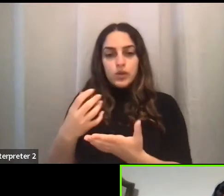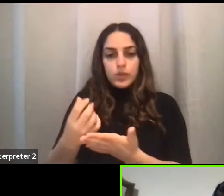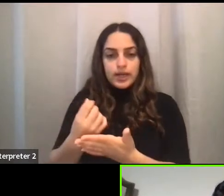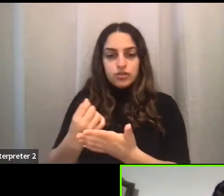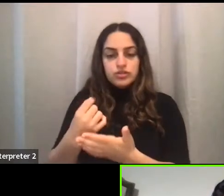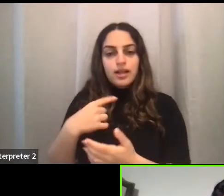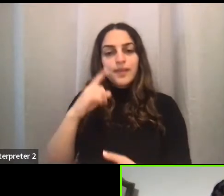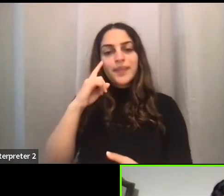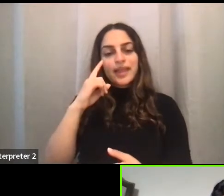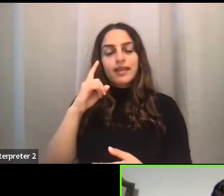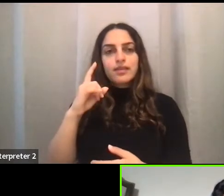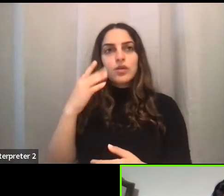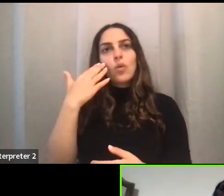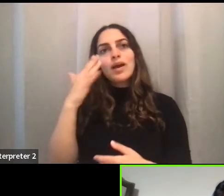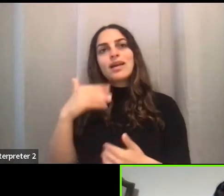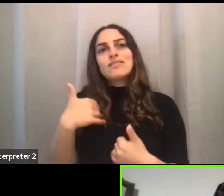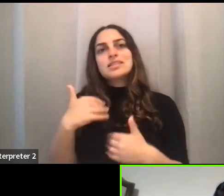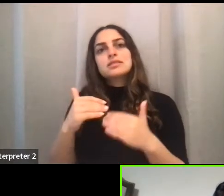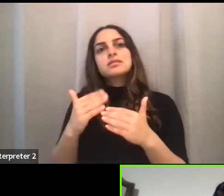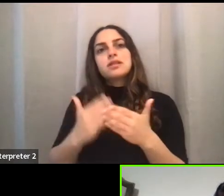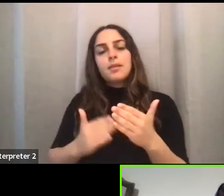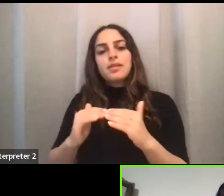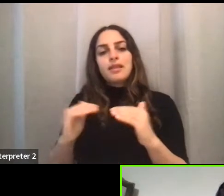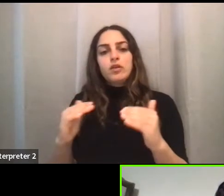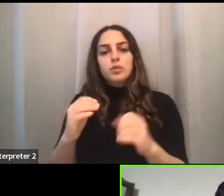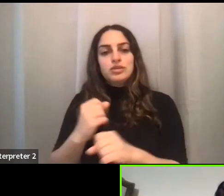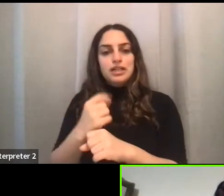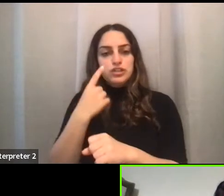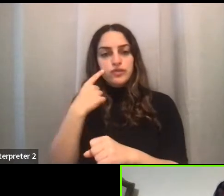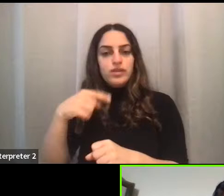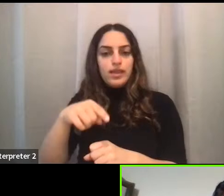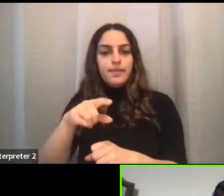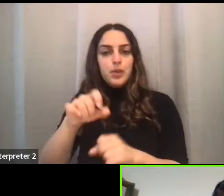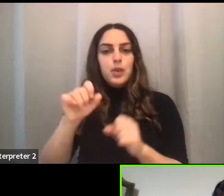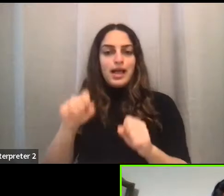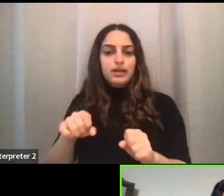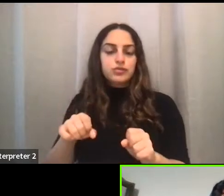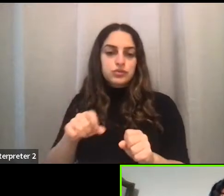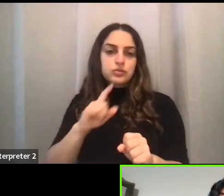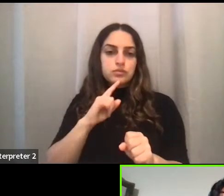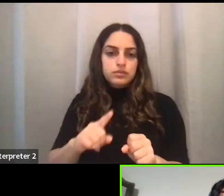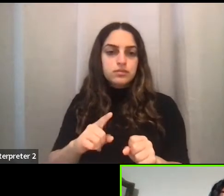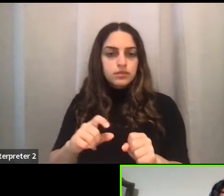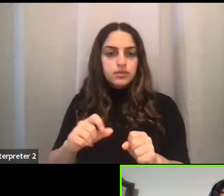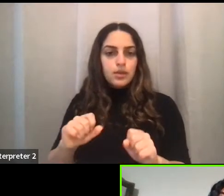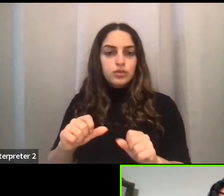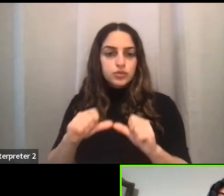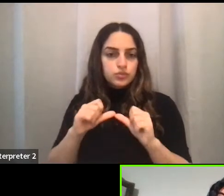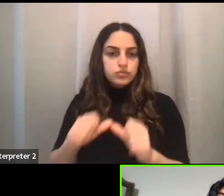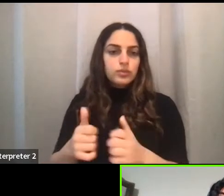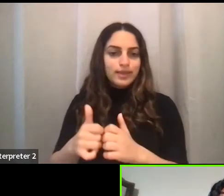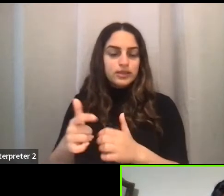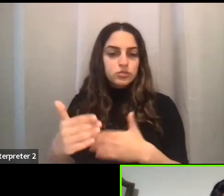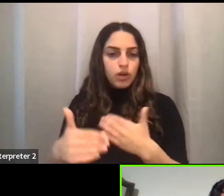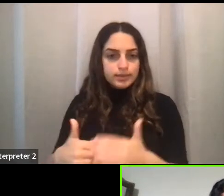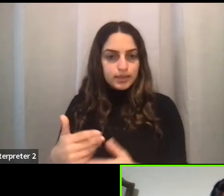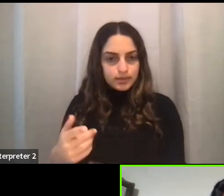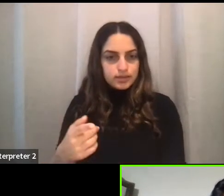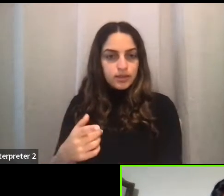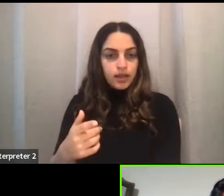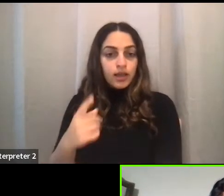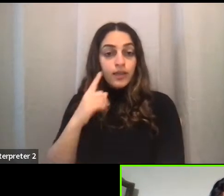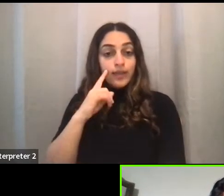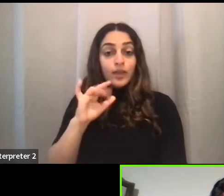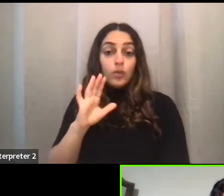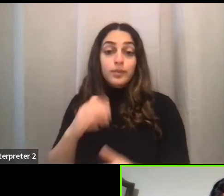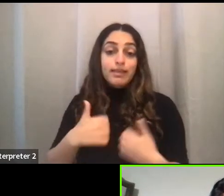some level of protection for them where they're gonna actually be able to carry through with with this process um would be would be